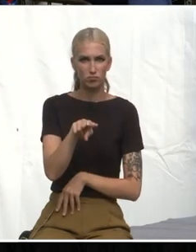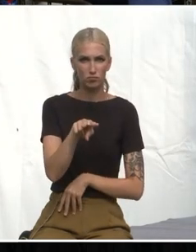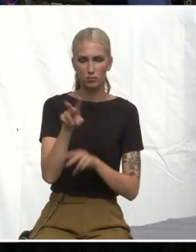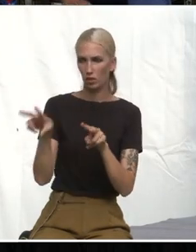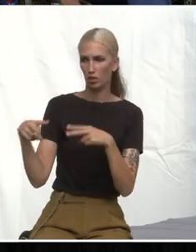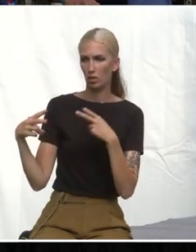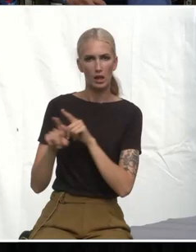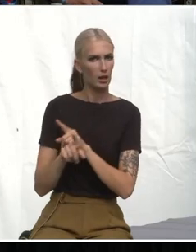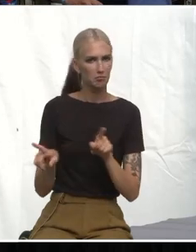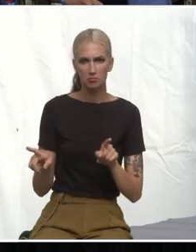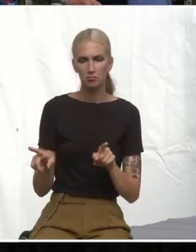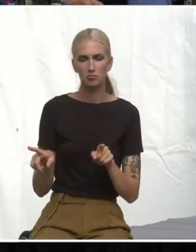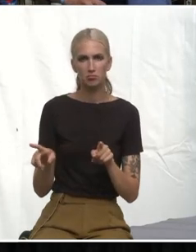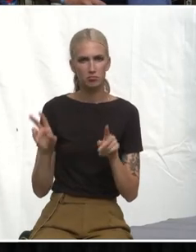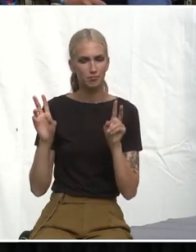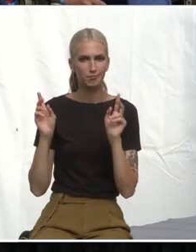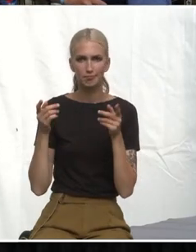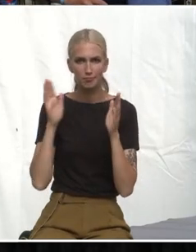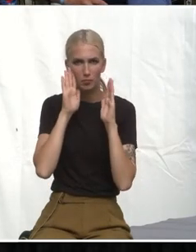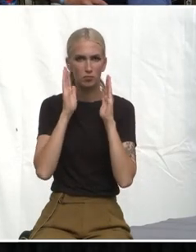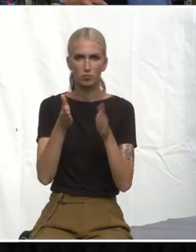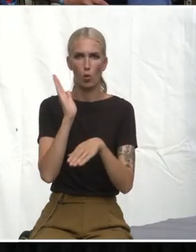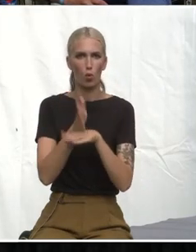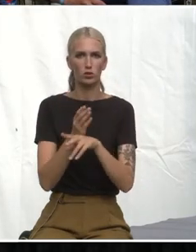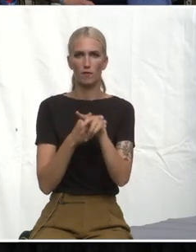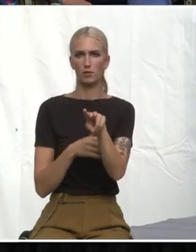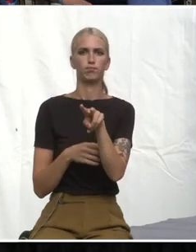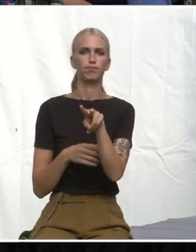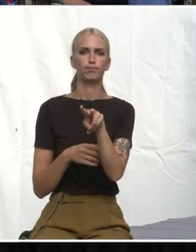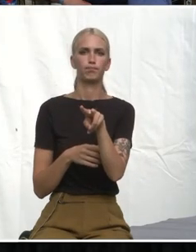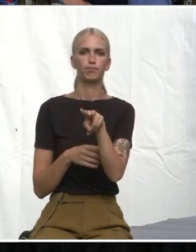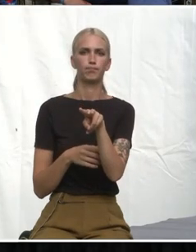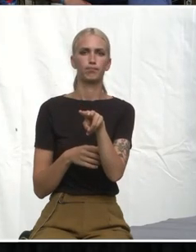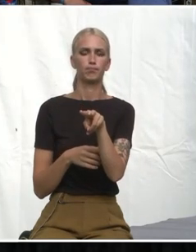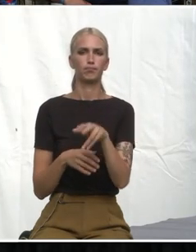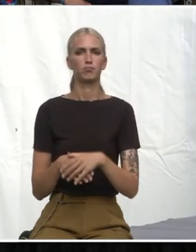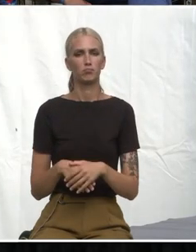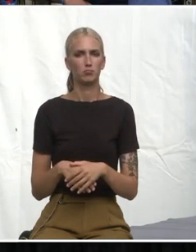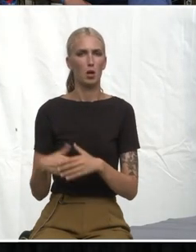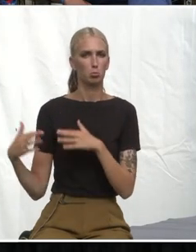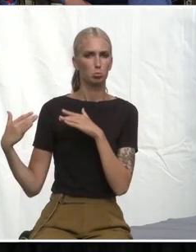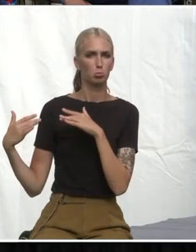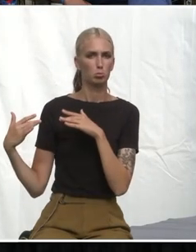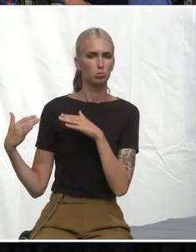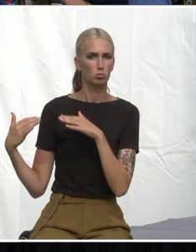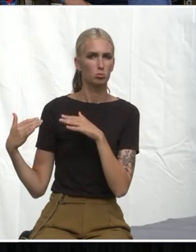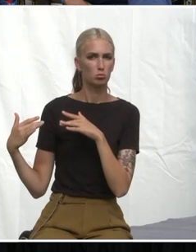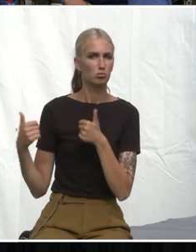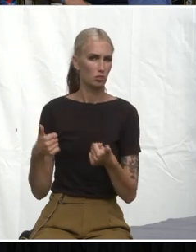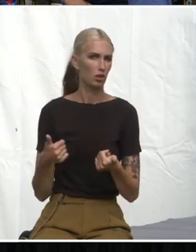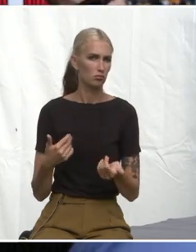at your fellow driver or passenger, is a good way of talking